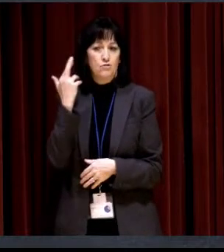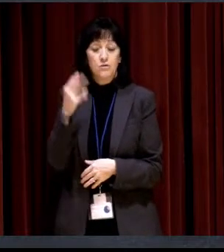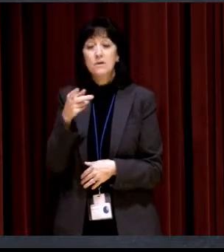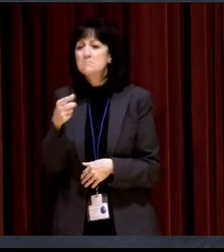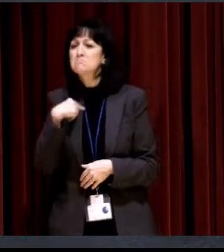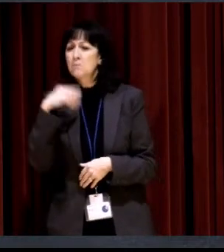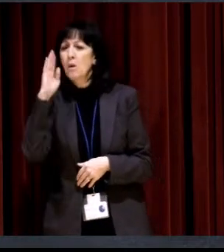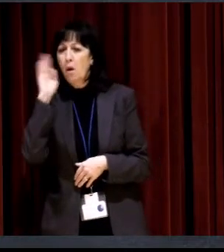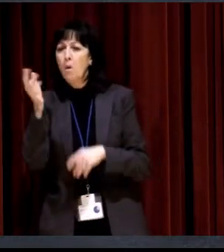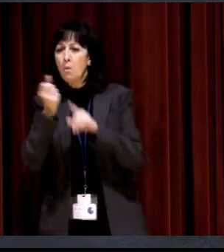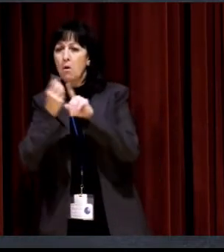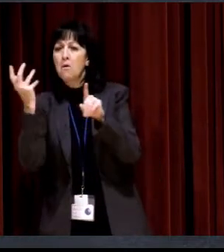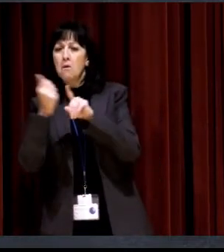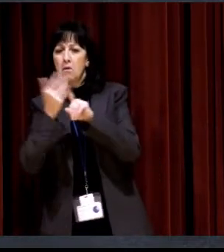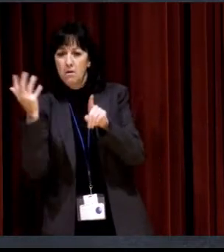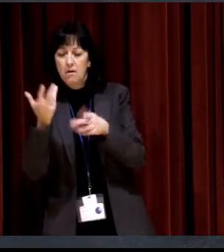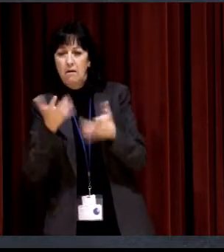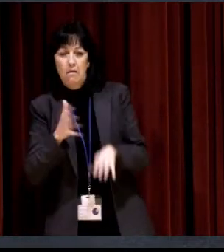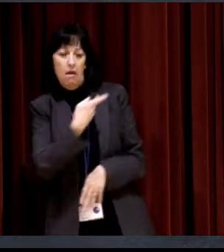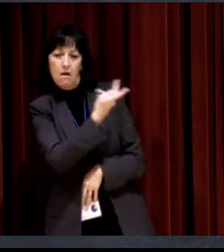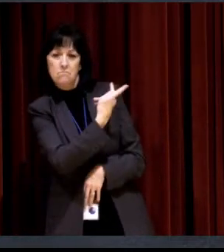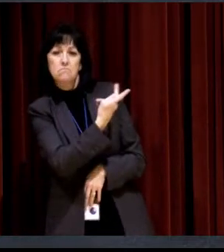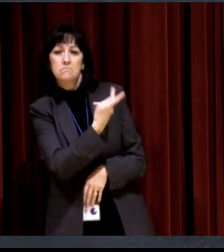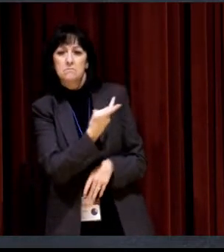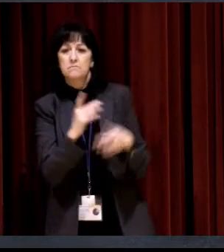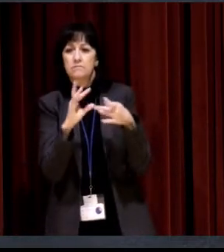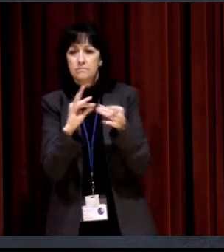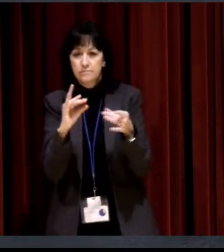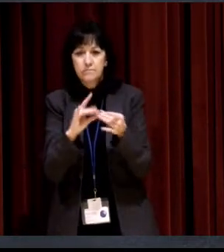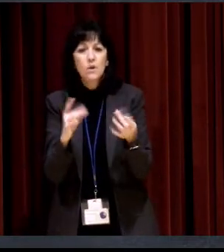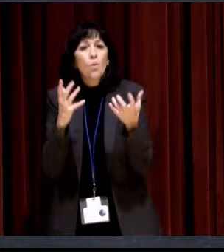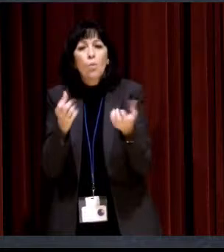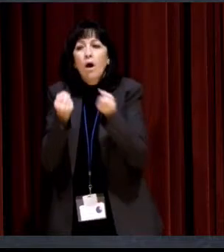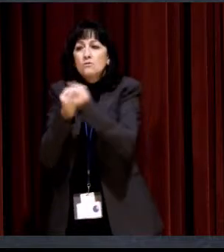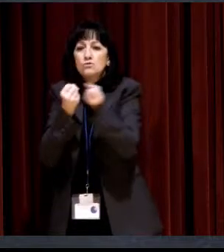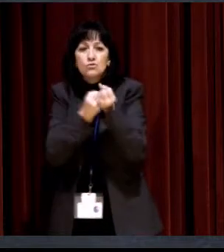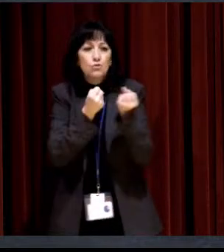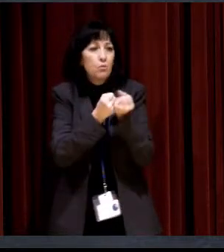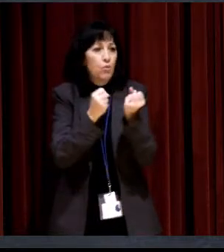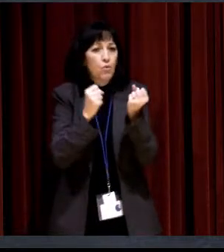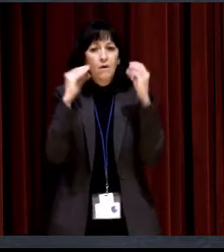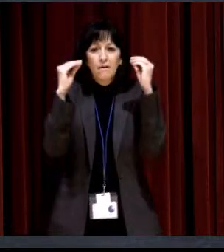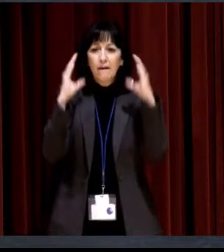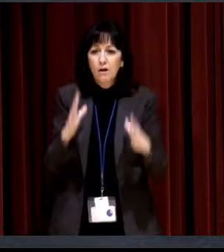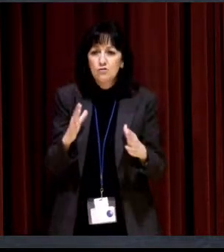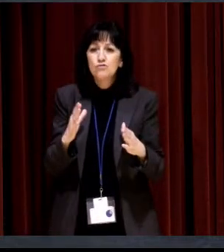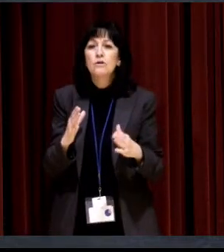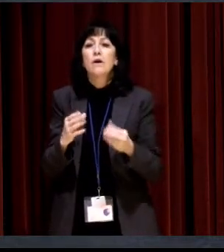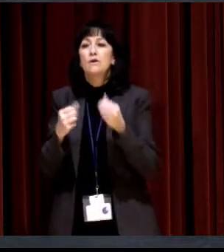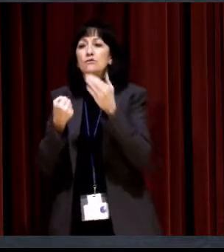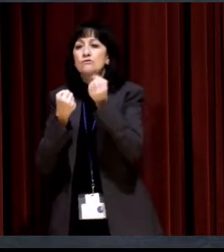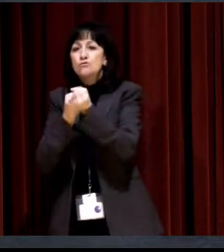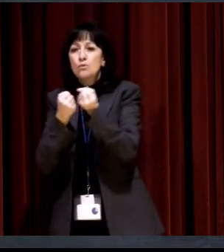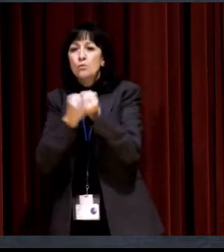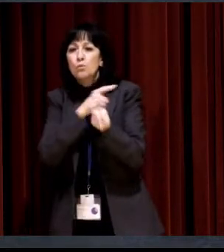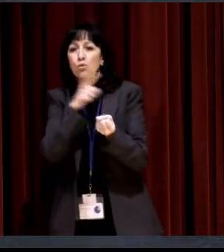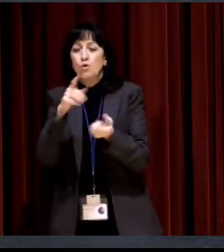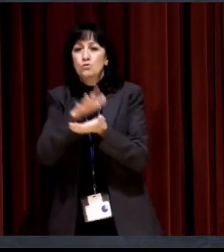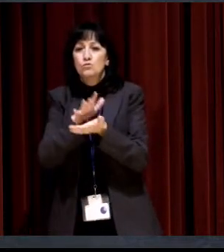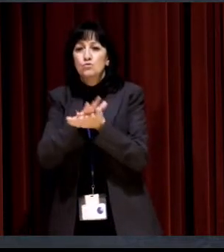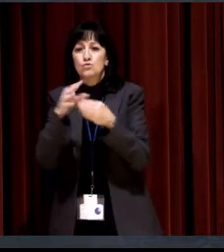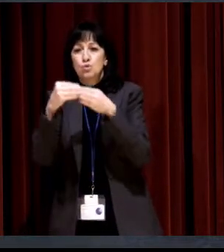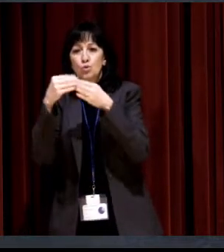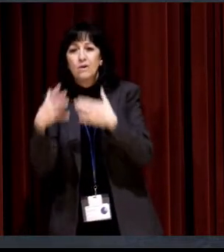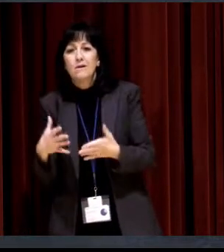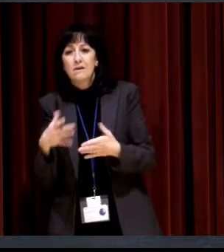more about that, but that's got it. The talent management piece, leaning into supporting educators and supporting school leaders, has to be a key component of this. And are we thinking about